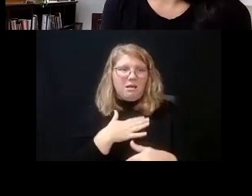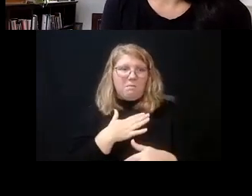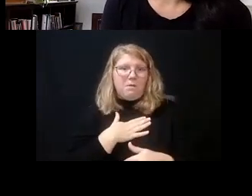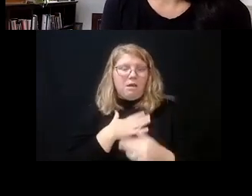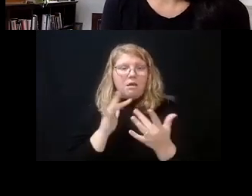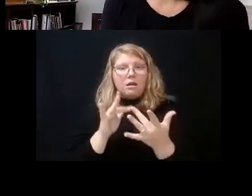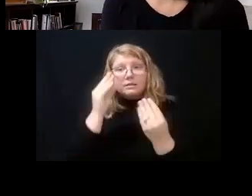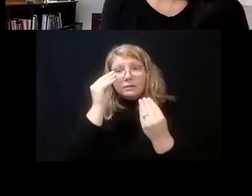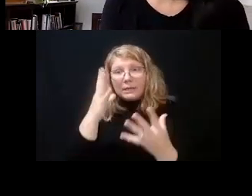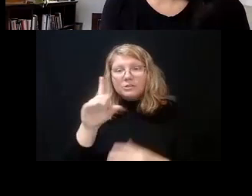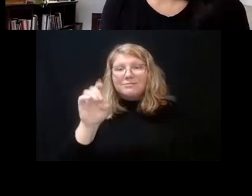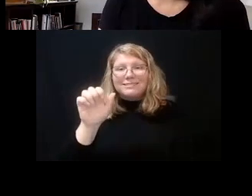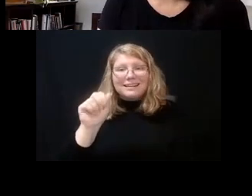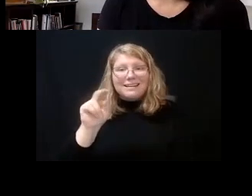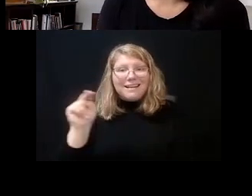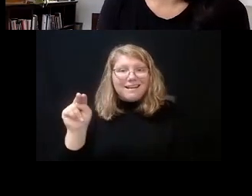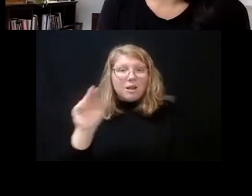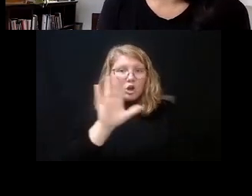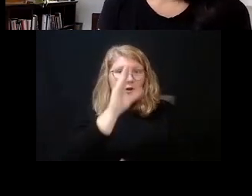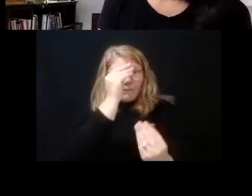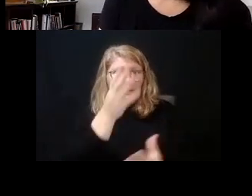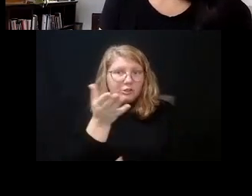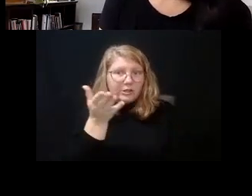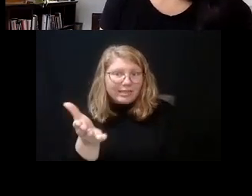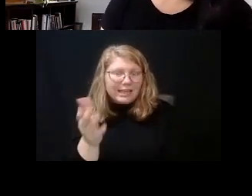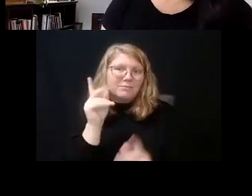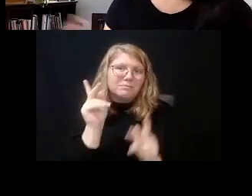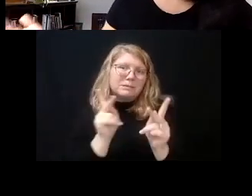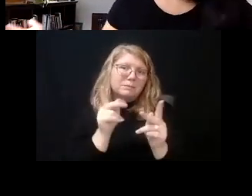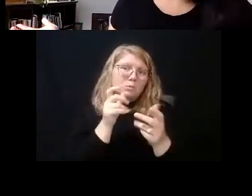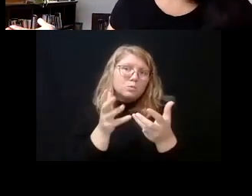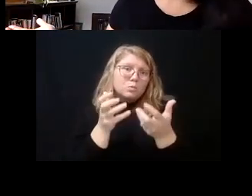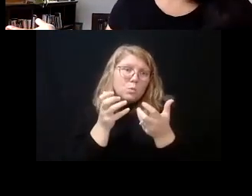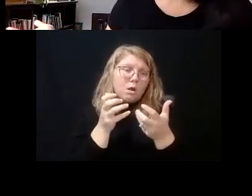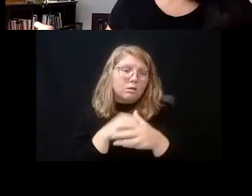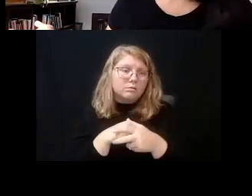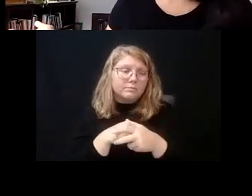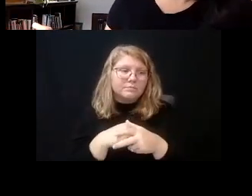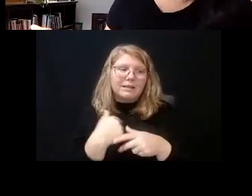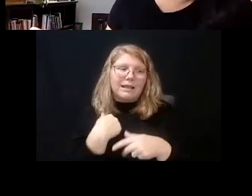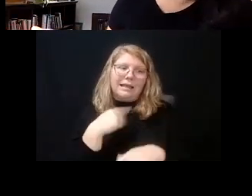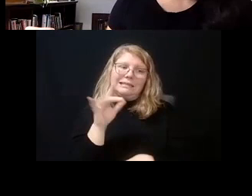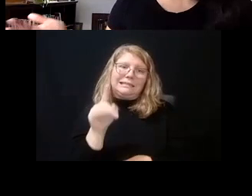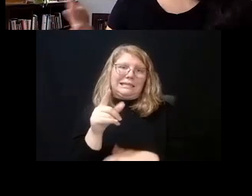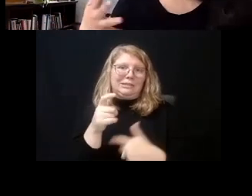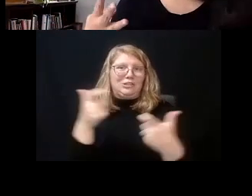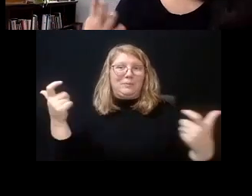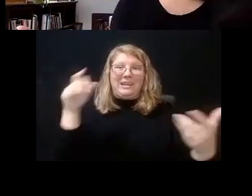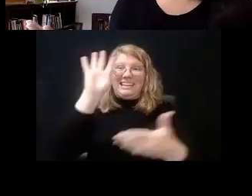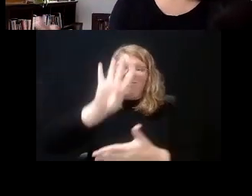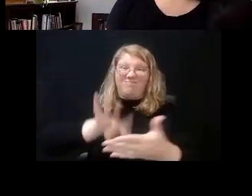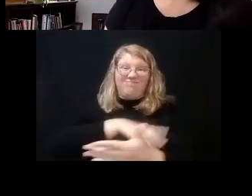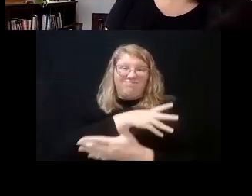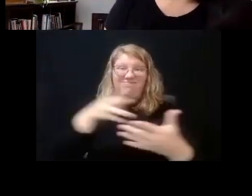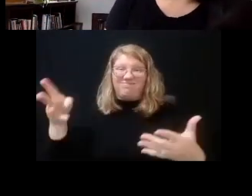Diane's contact information if there are folks who want that resource. I really just made a big Excel grid. We